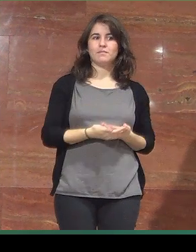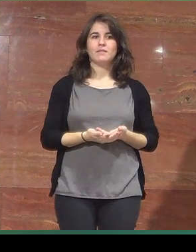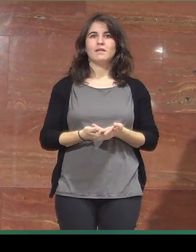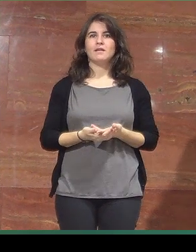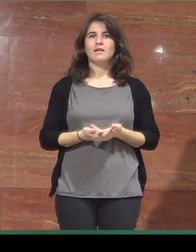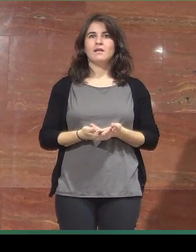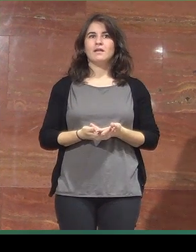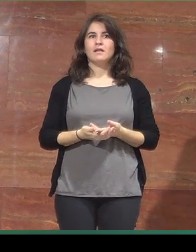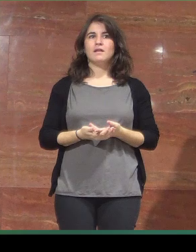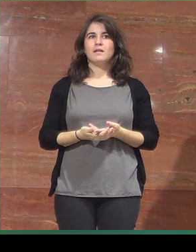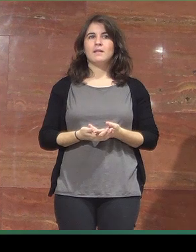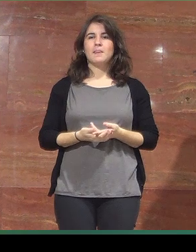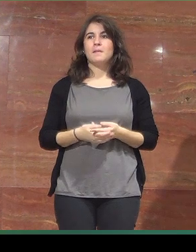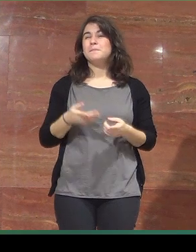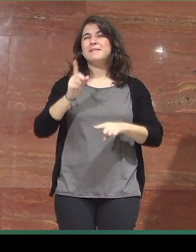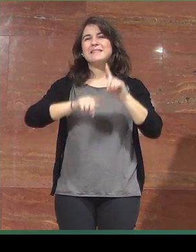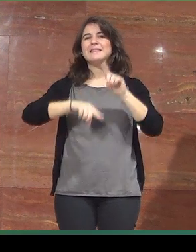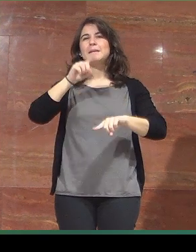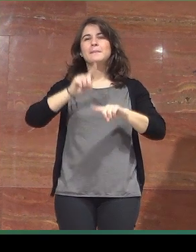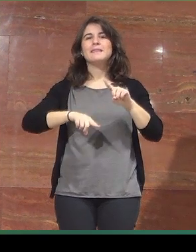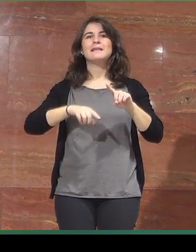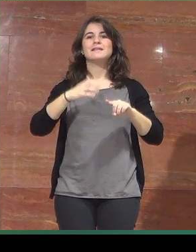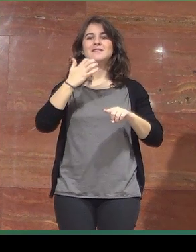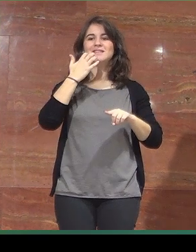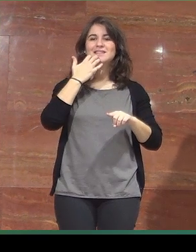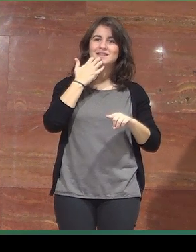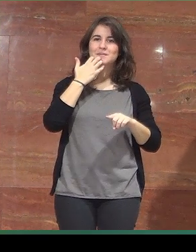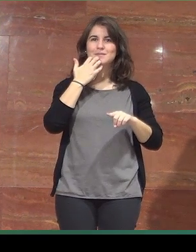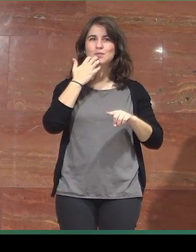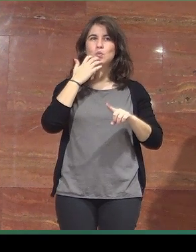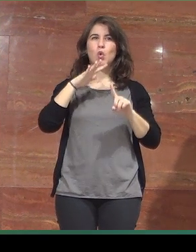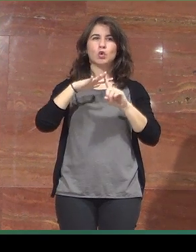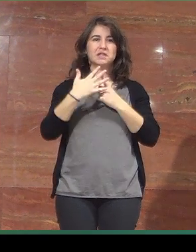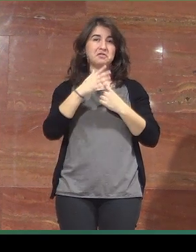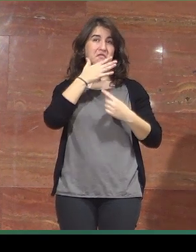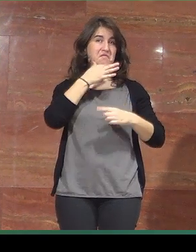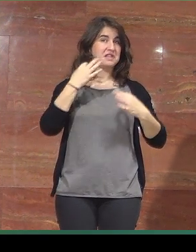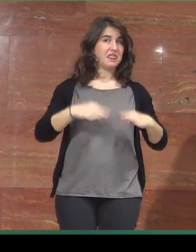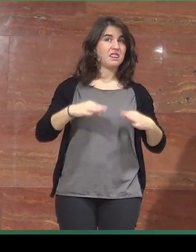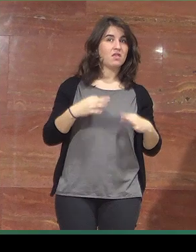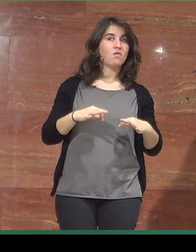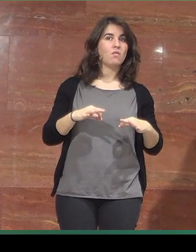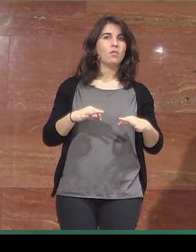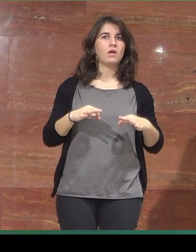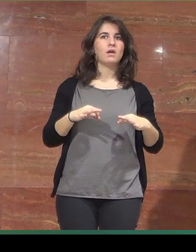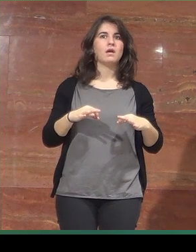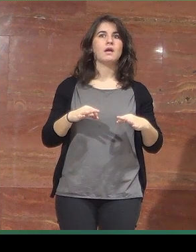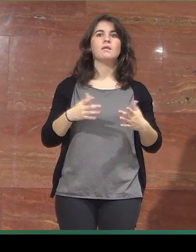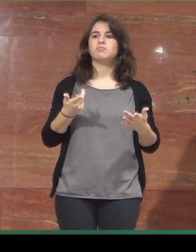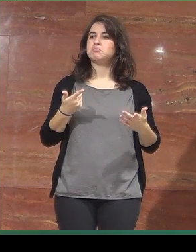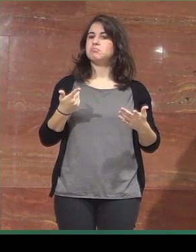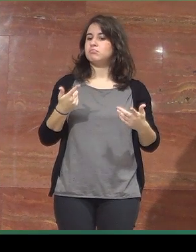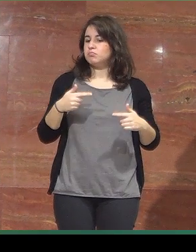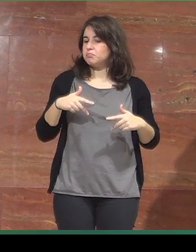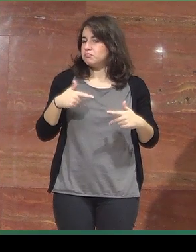this, or in a complex context when you are in an airport and when you say this, you have to see